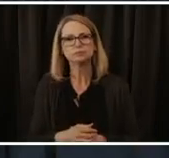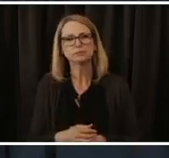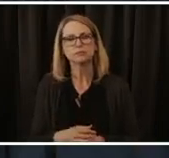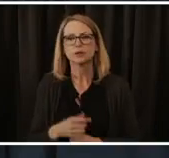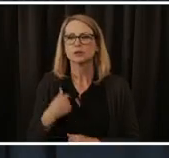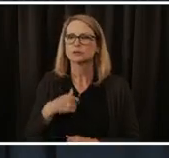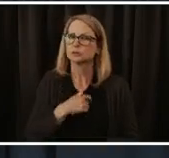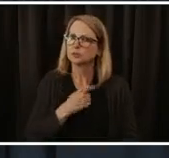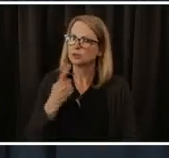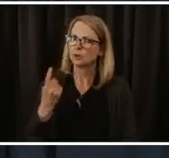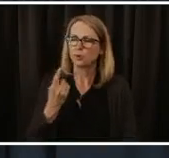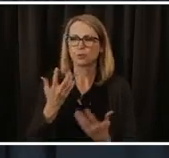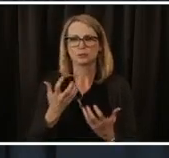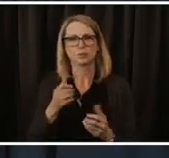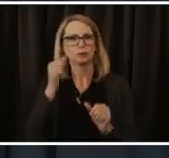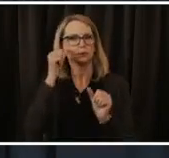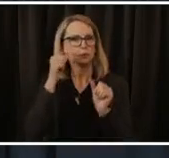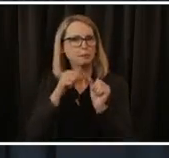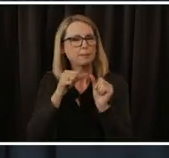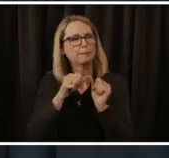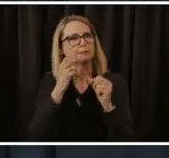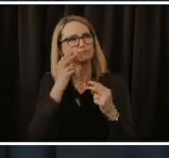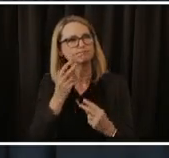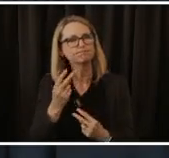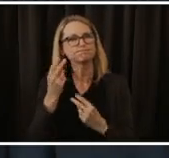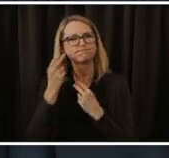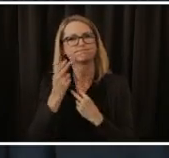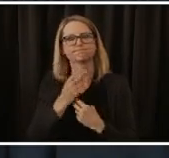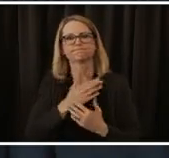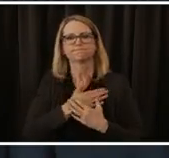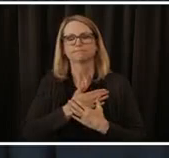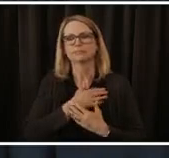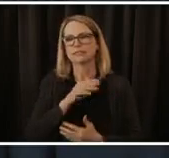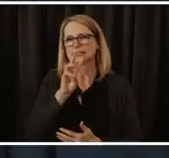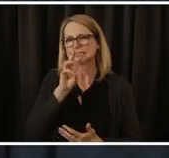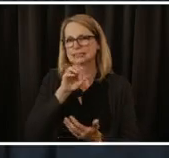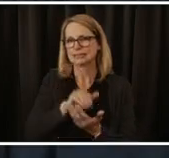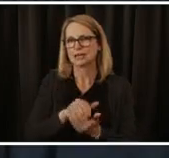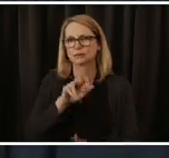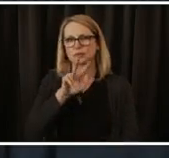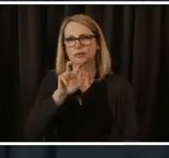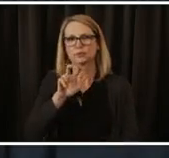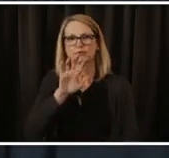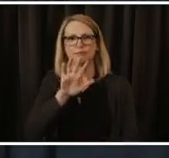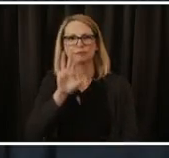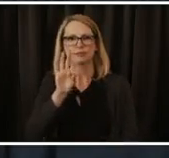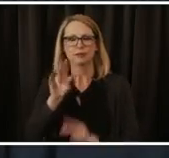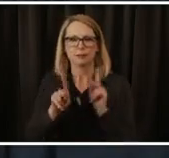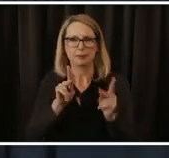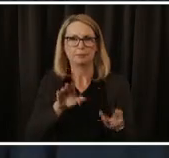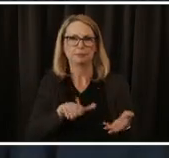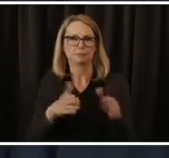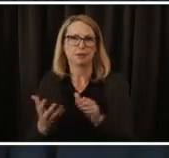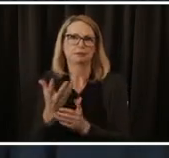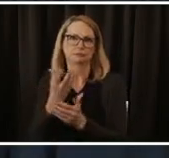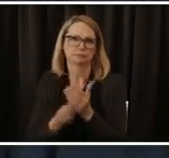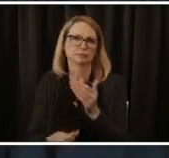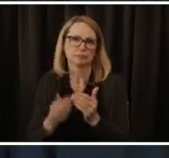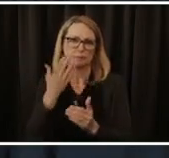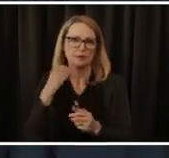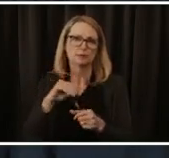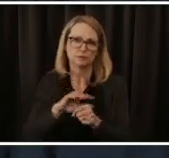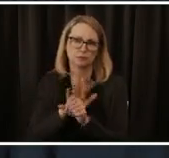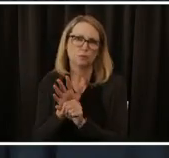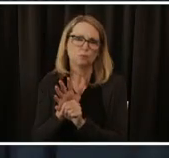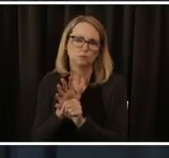to observe and remember the 6,359 Coloradans that we've lost due to COVID. Everyone,